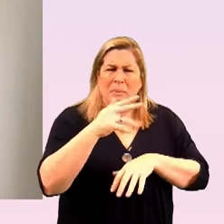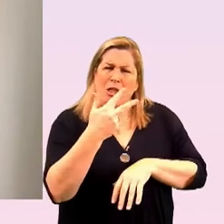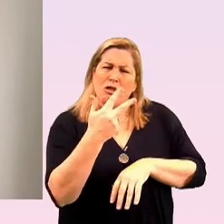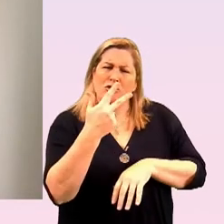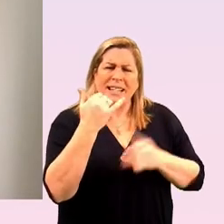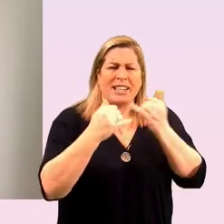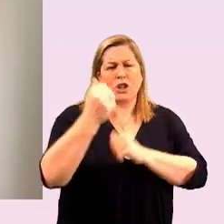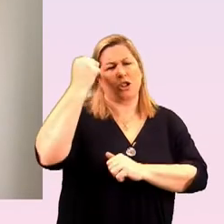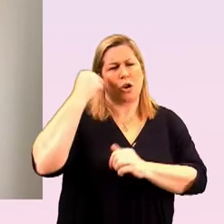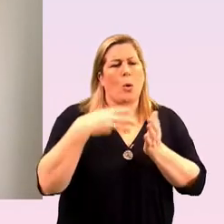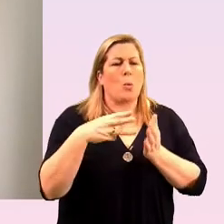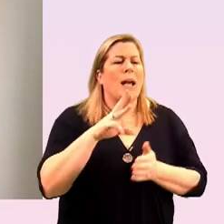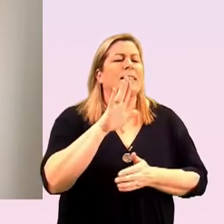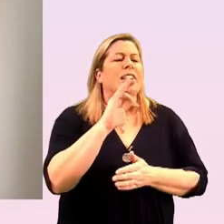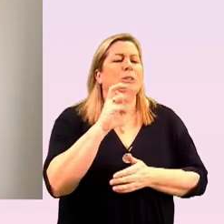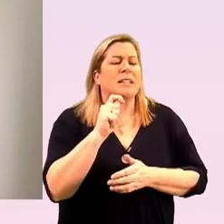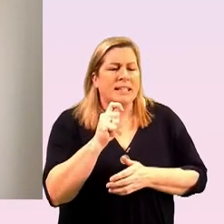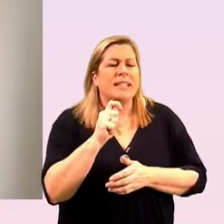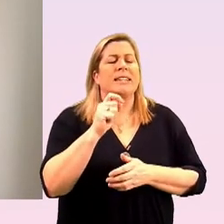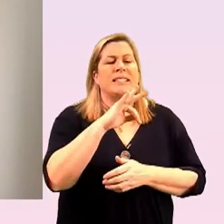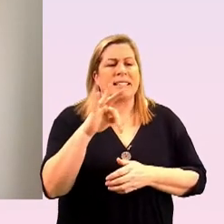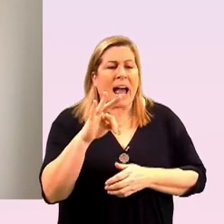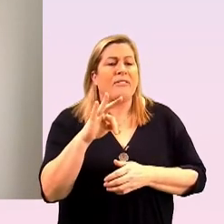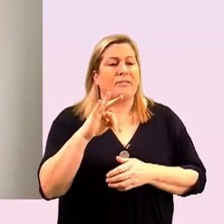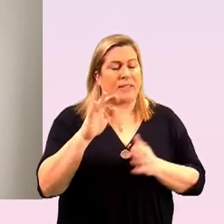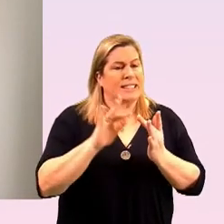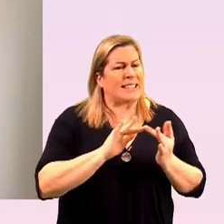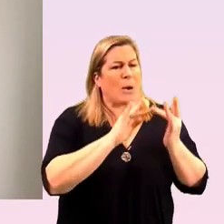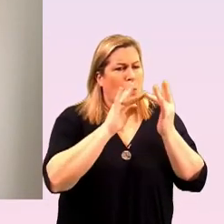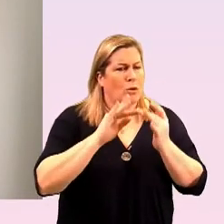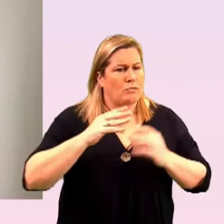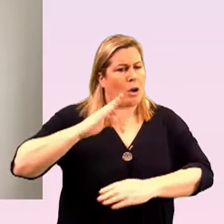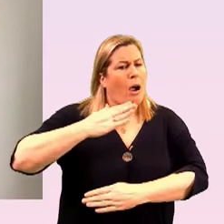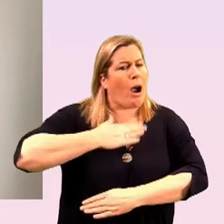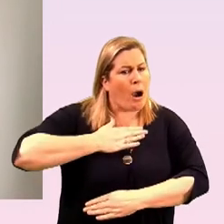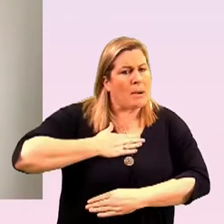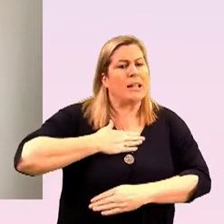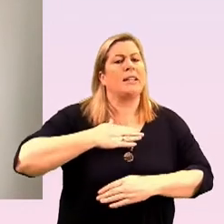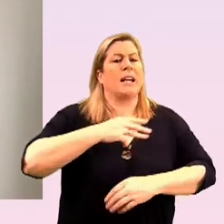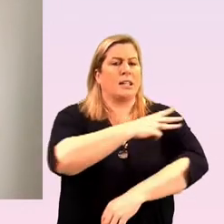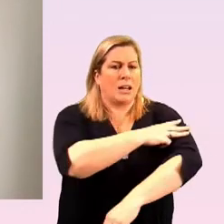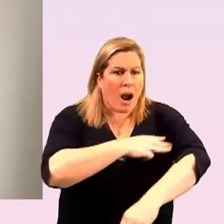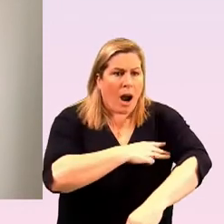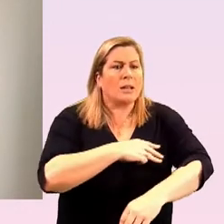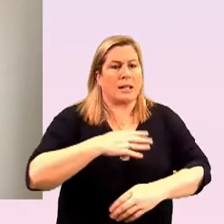appearance, when the LGBT staff network of the Defence Forces appeared for the first time with the Army Band. Now,